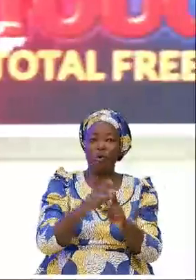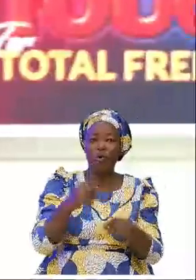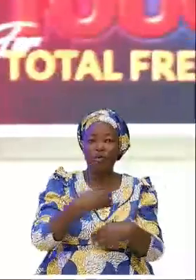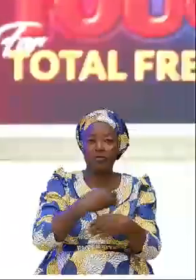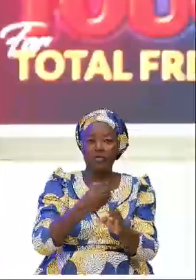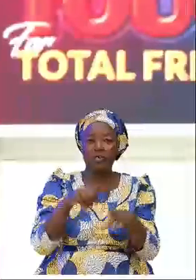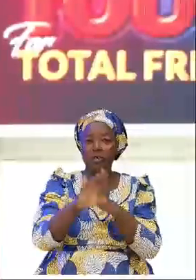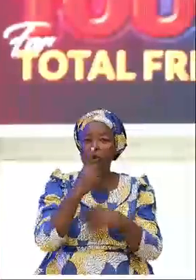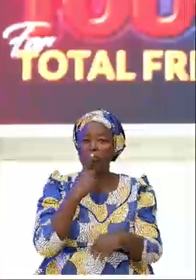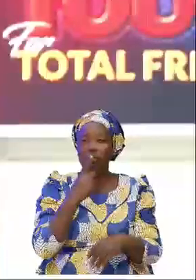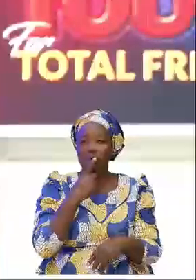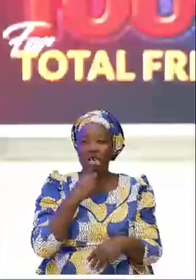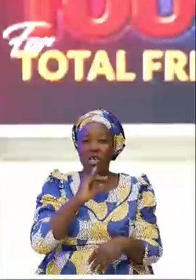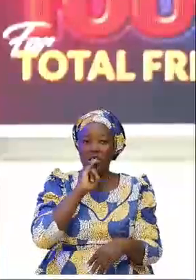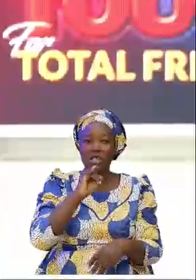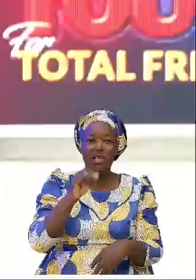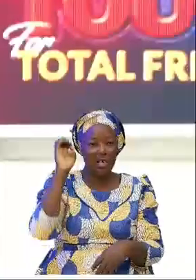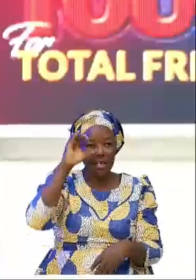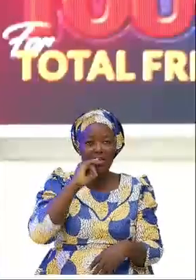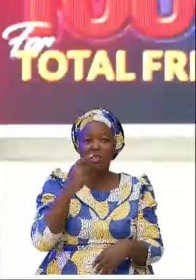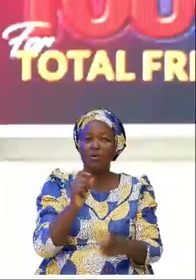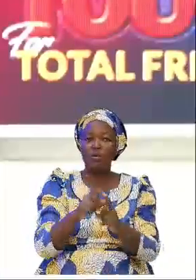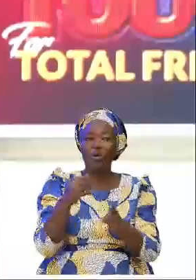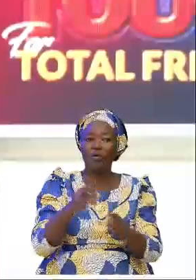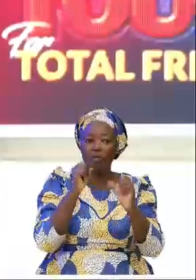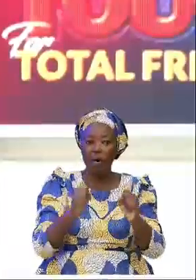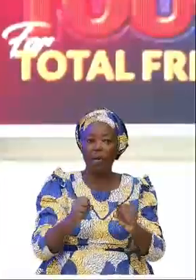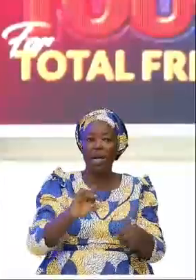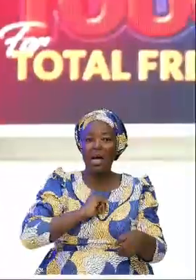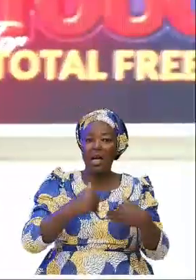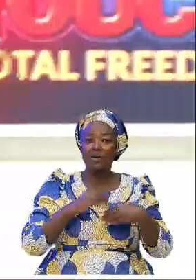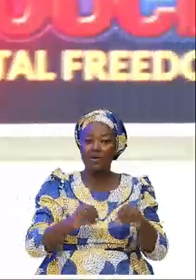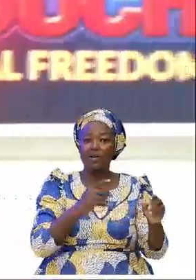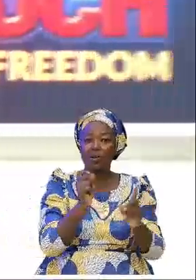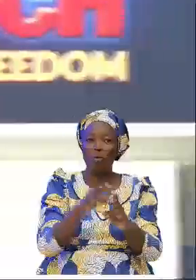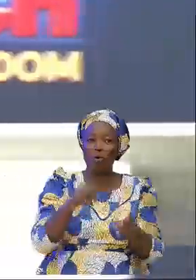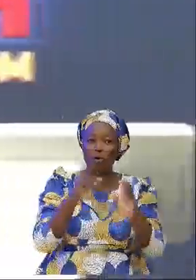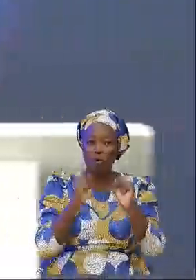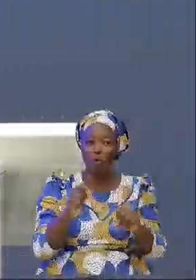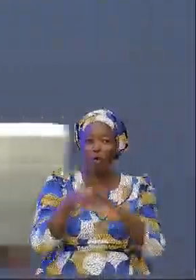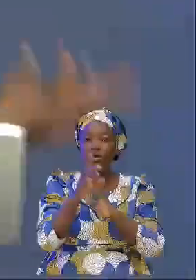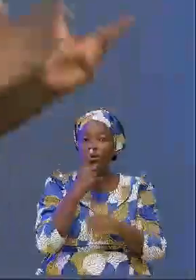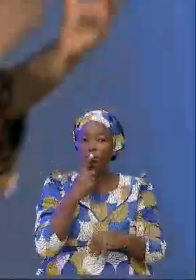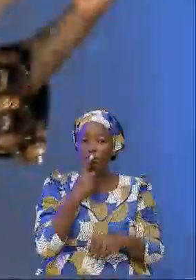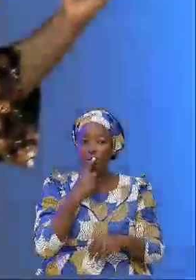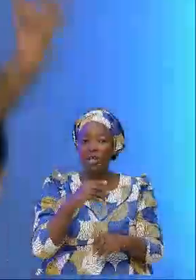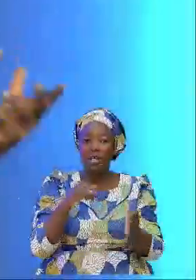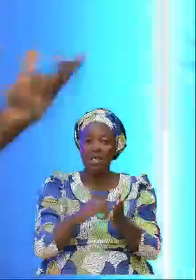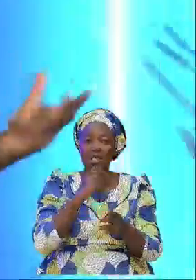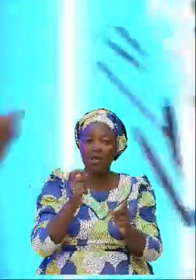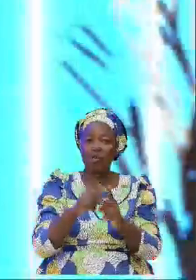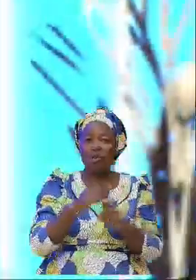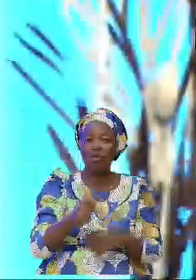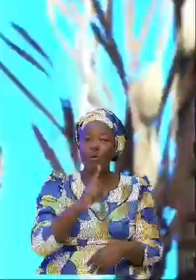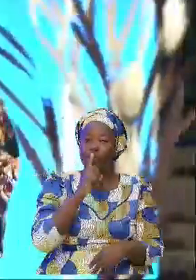I put the word of creation in your mouth. Is the word of power. I have put the word